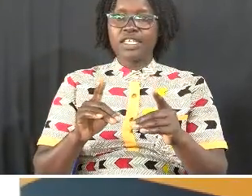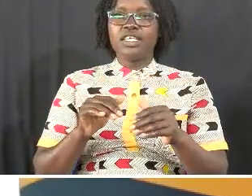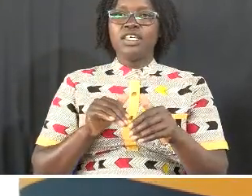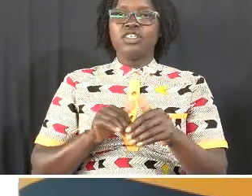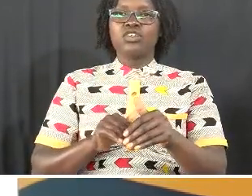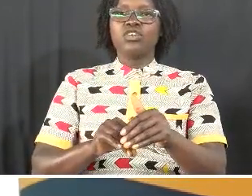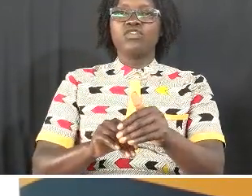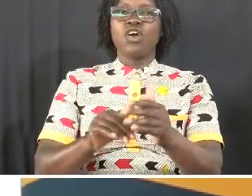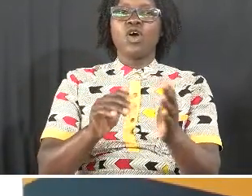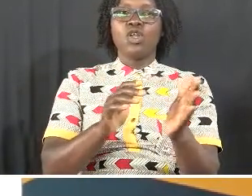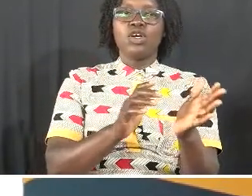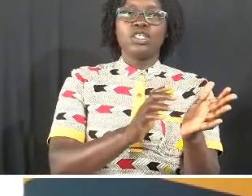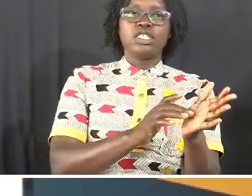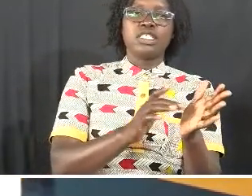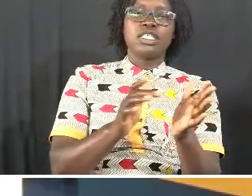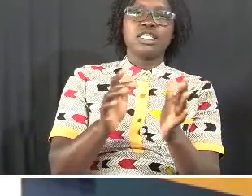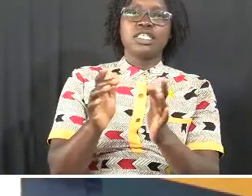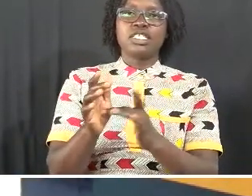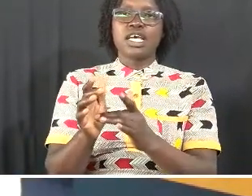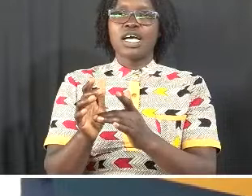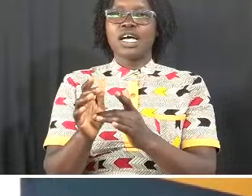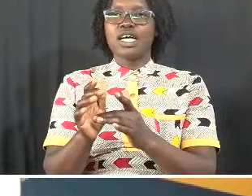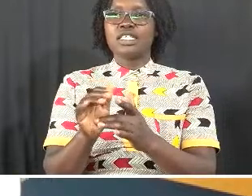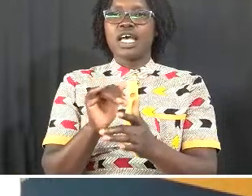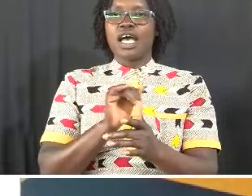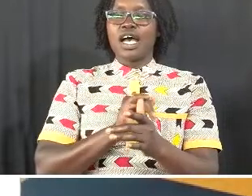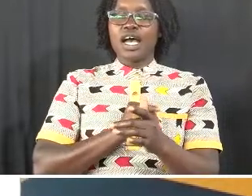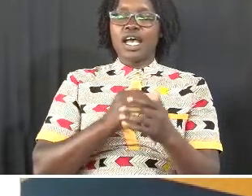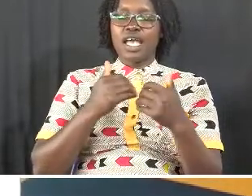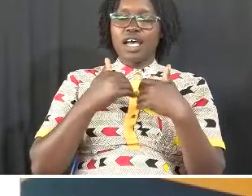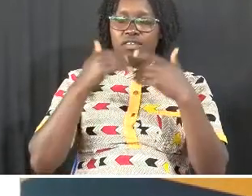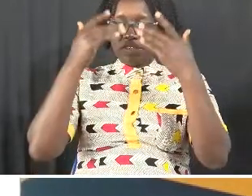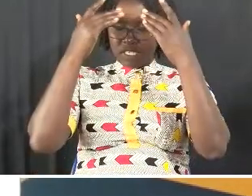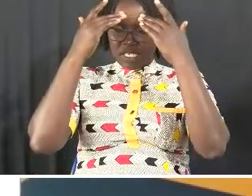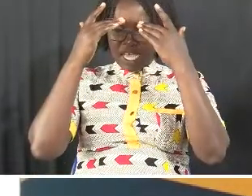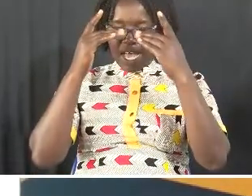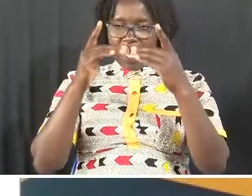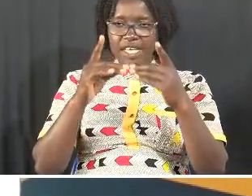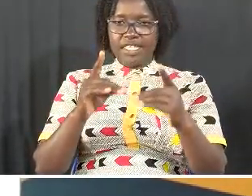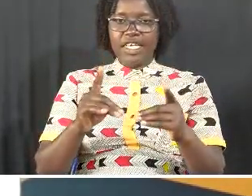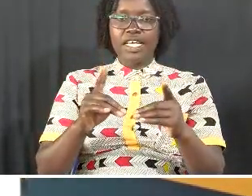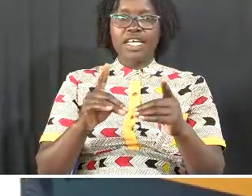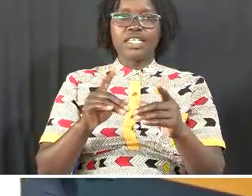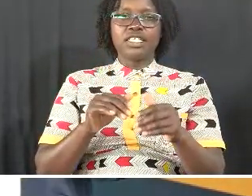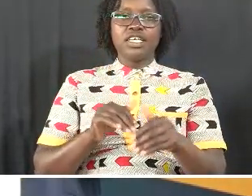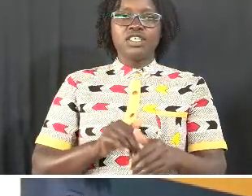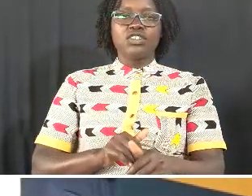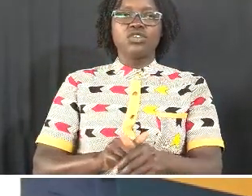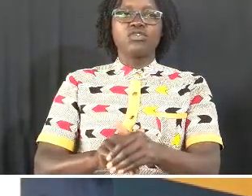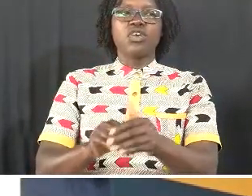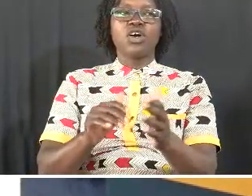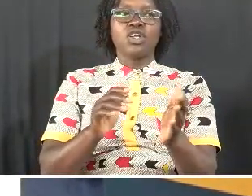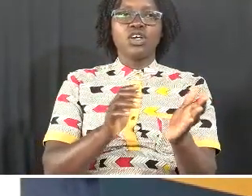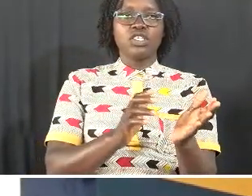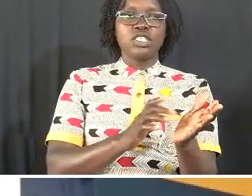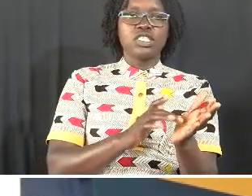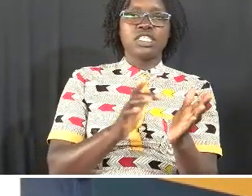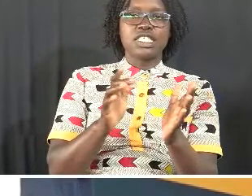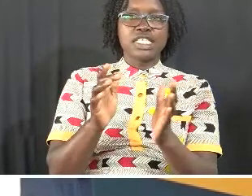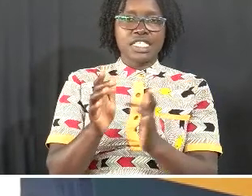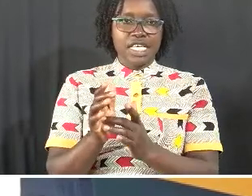decided to follow Jesus. I have decided to